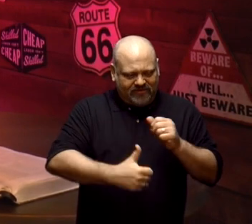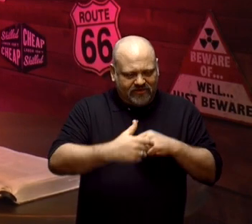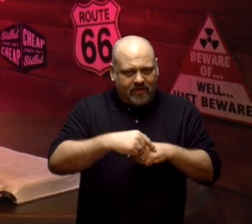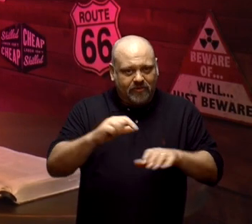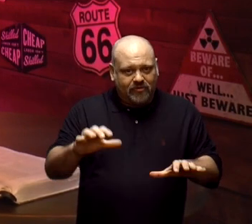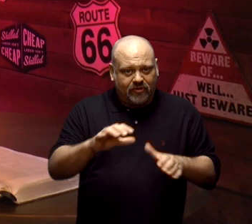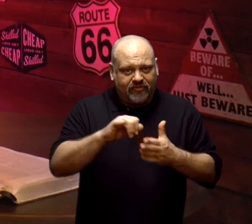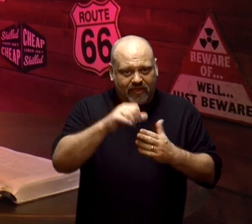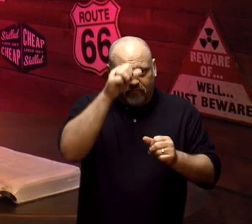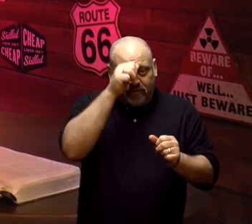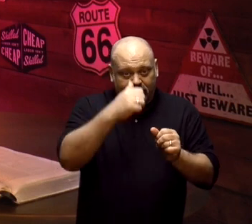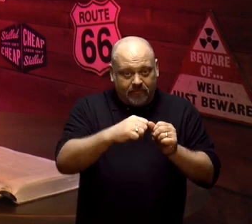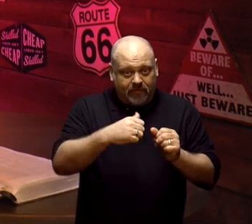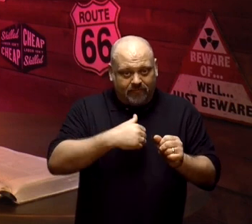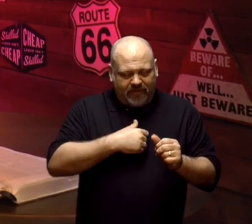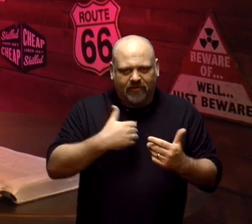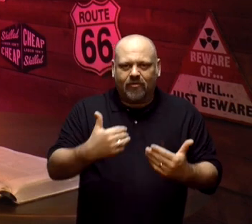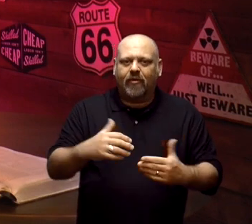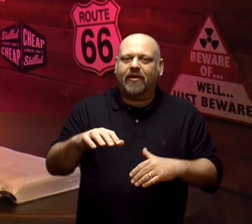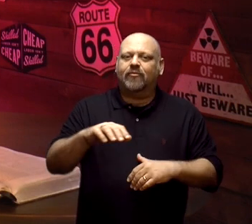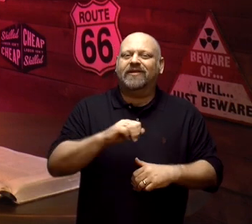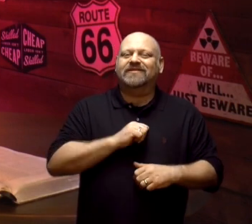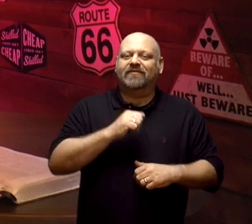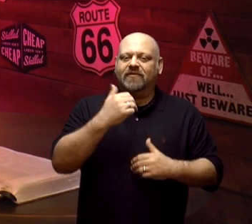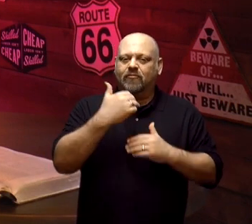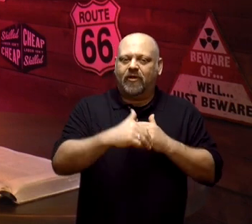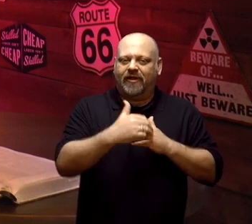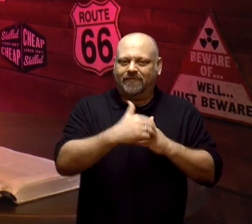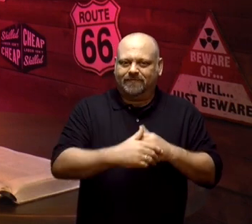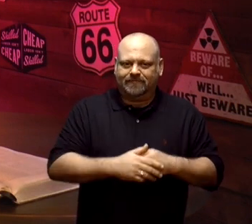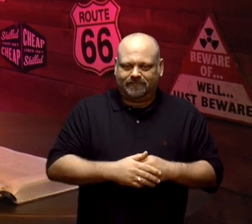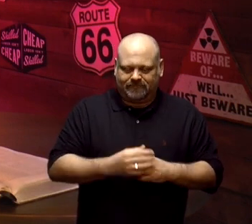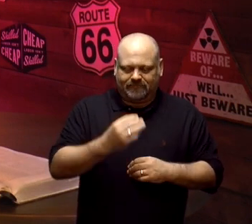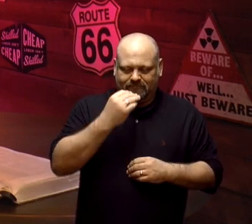do, remember me." Let's receive the bread.